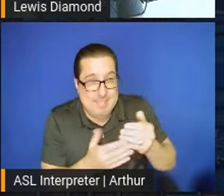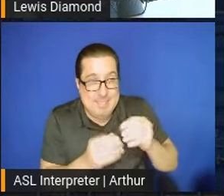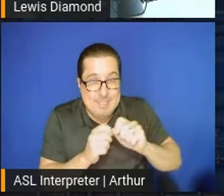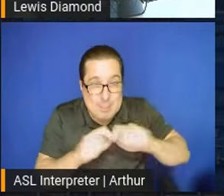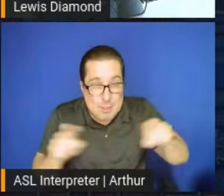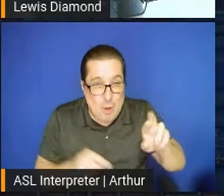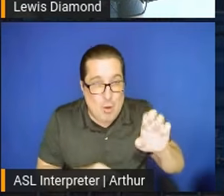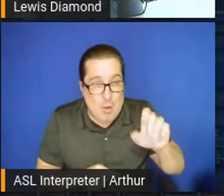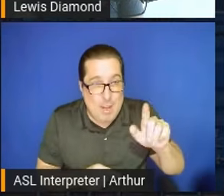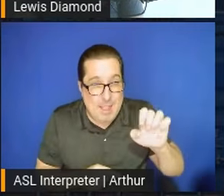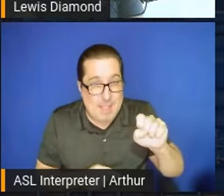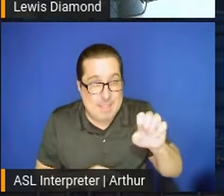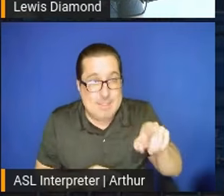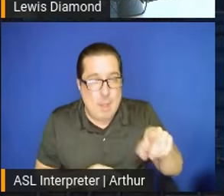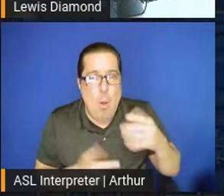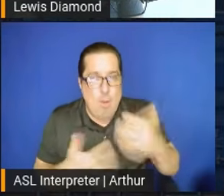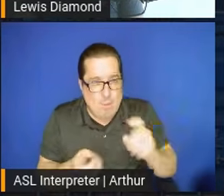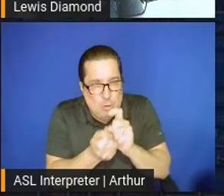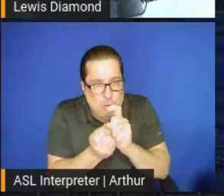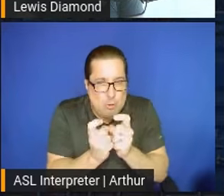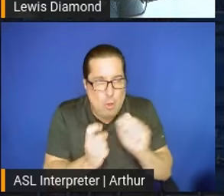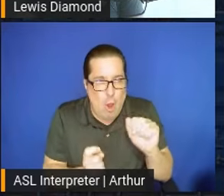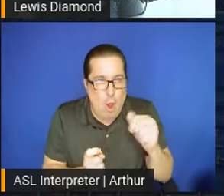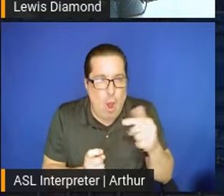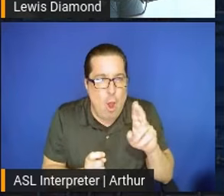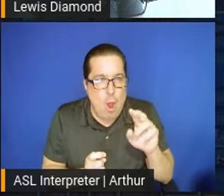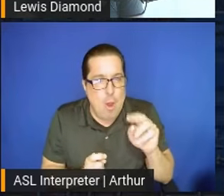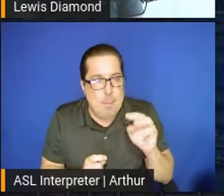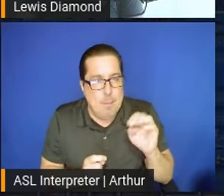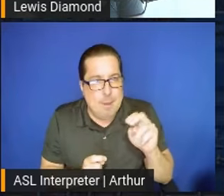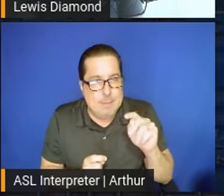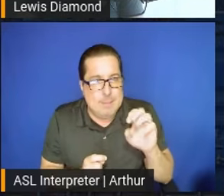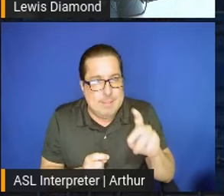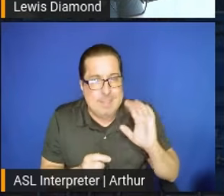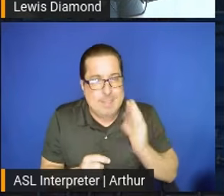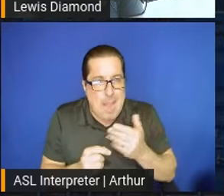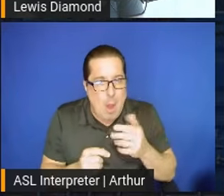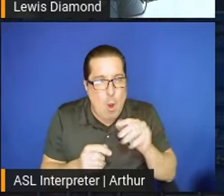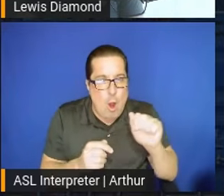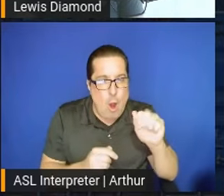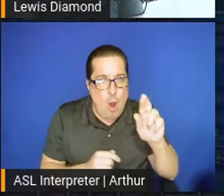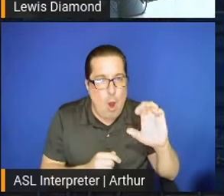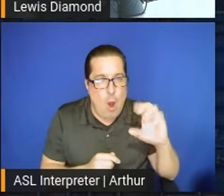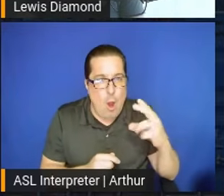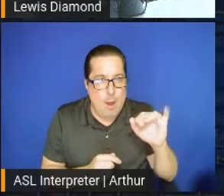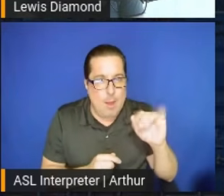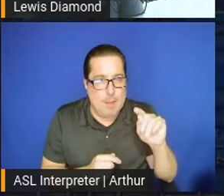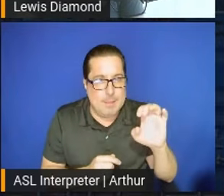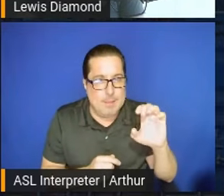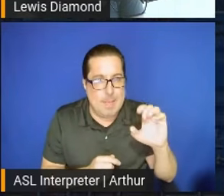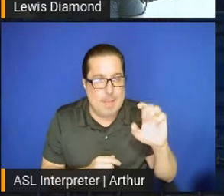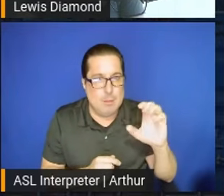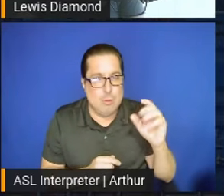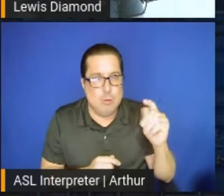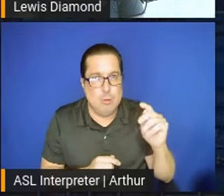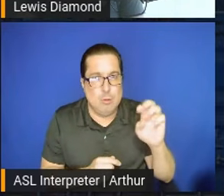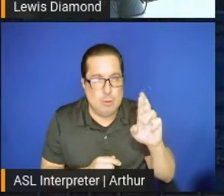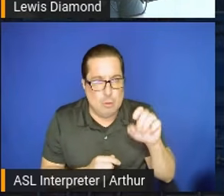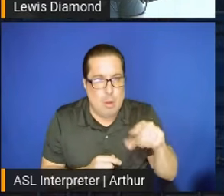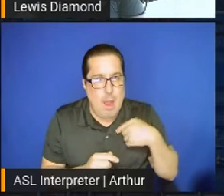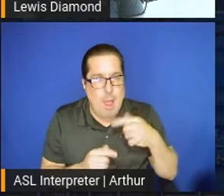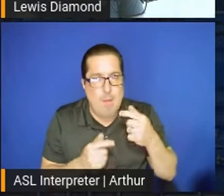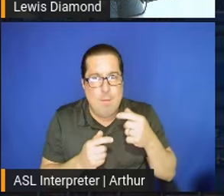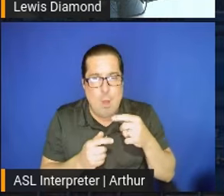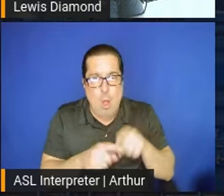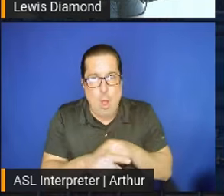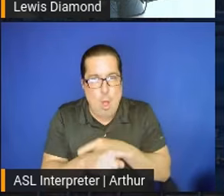already augmented our architecture into suggesting you to have a long-lived local